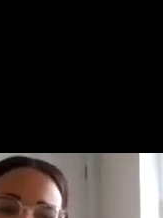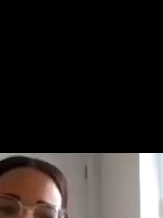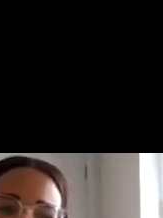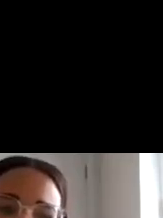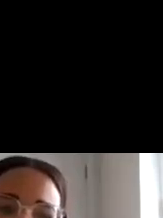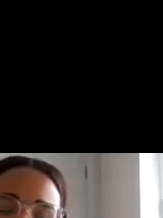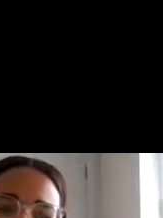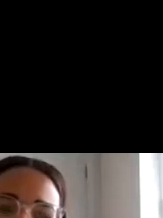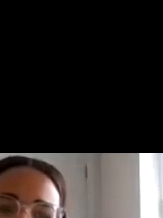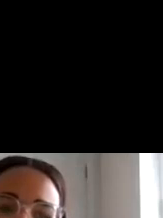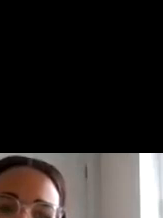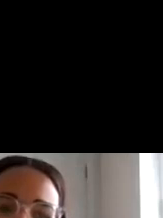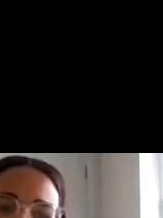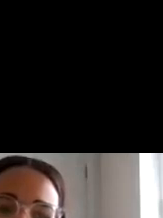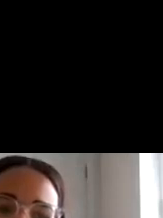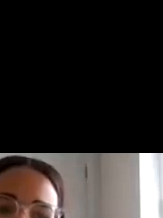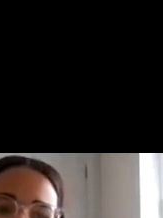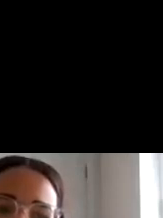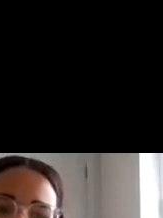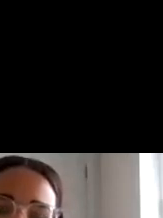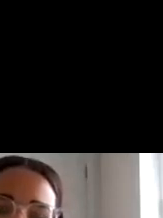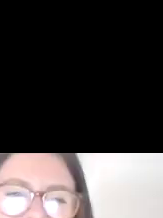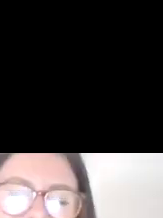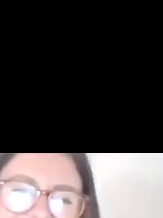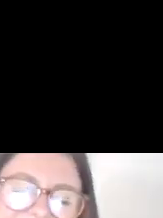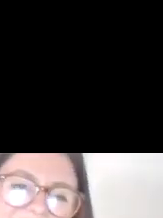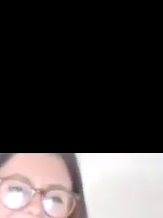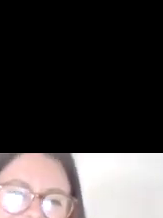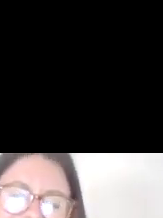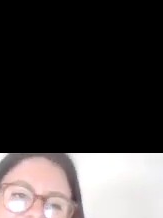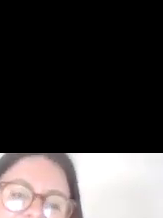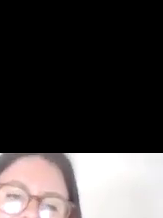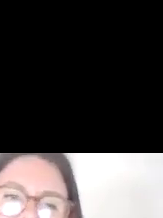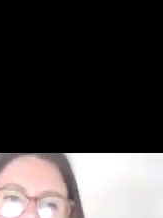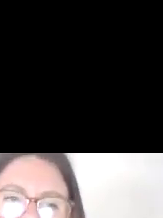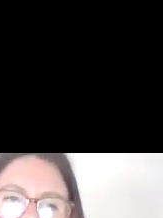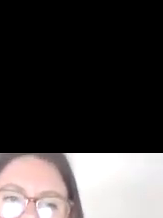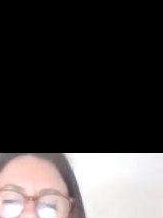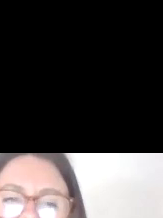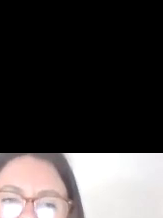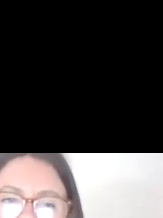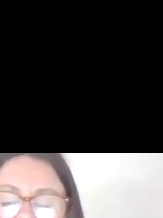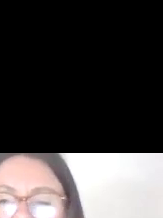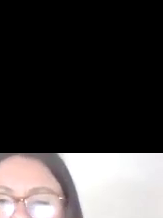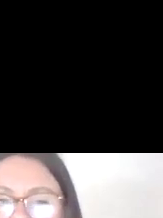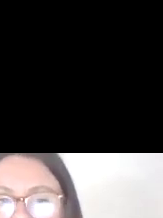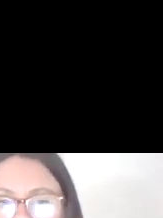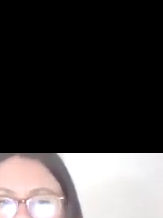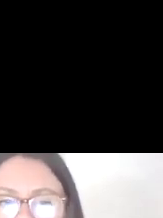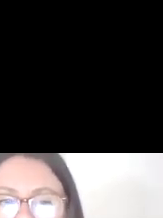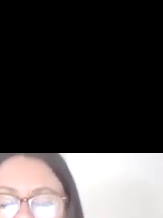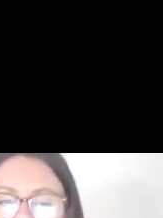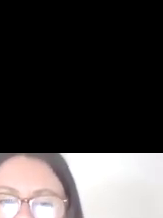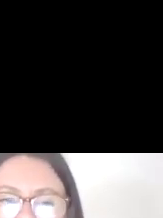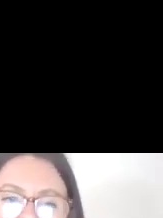And should we go to Annabel next? Thanks, Katie. Hi, everyone. My name's Annabel. I'm also a speech and